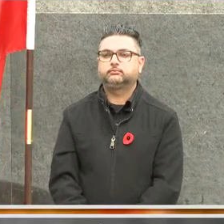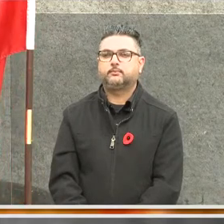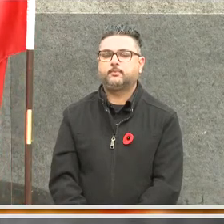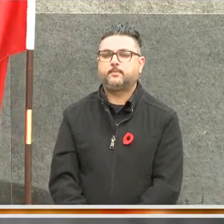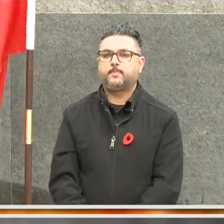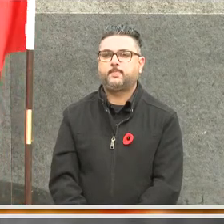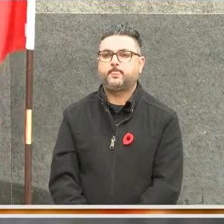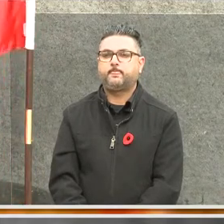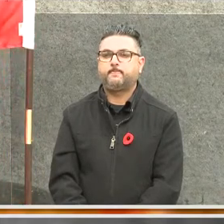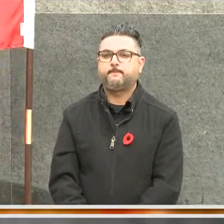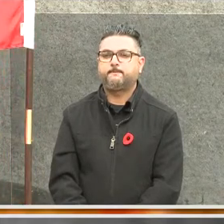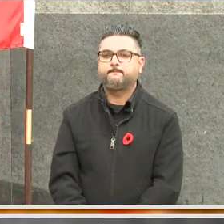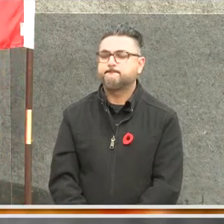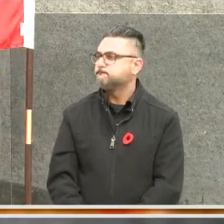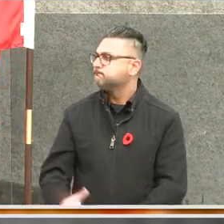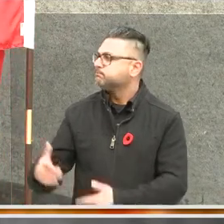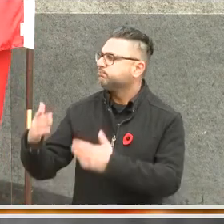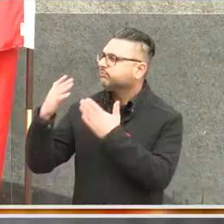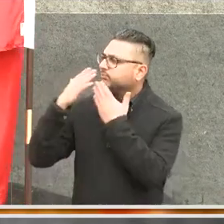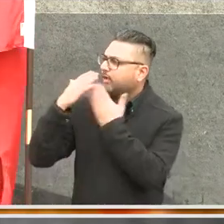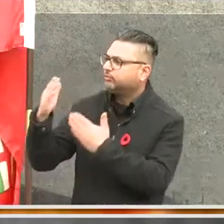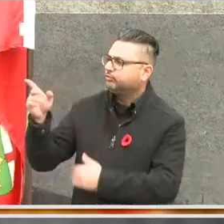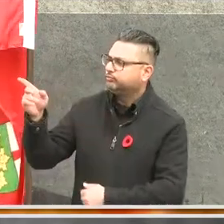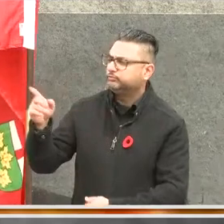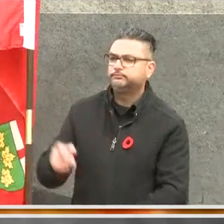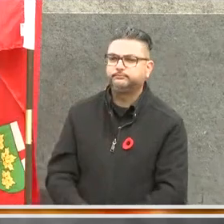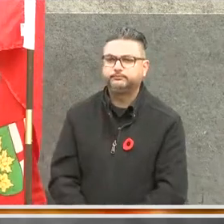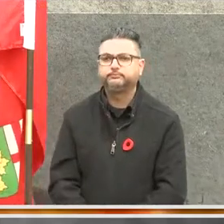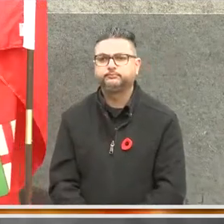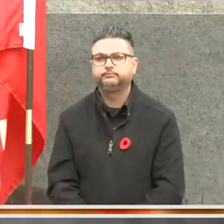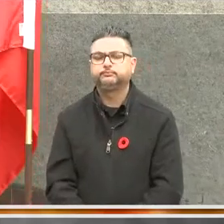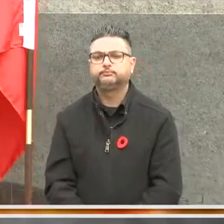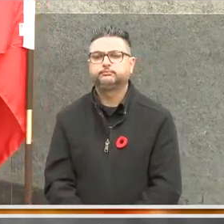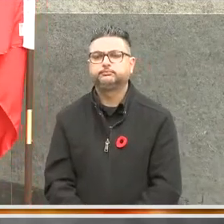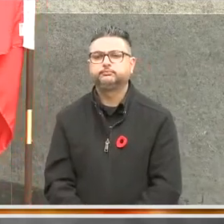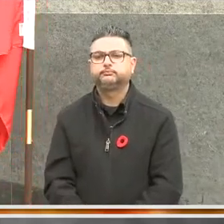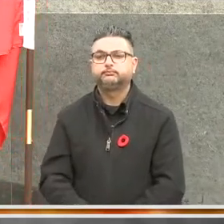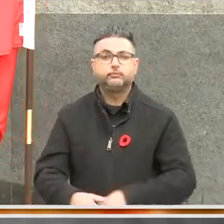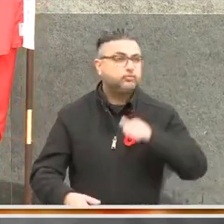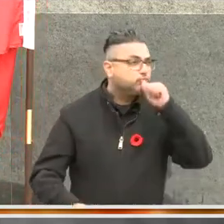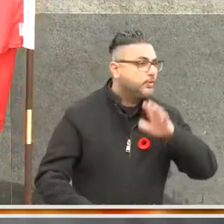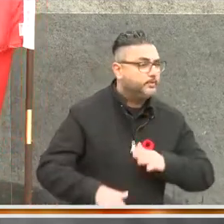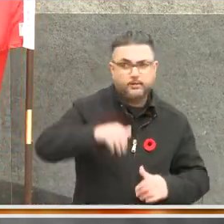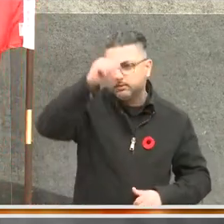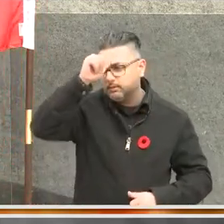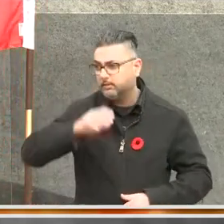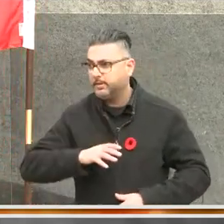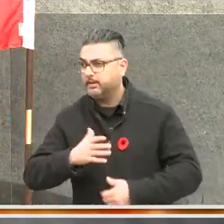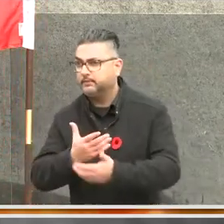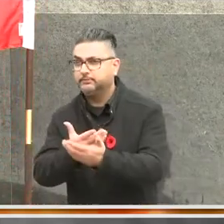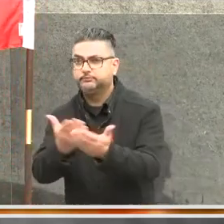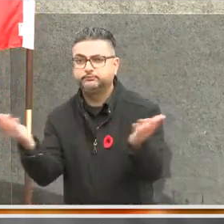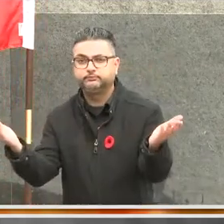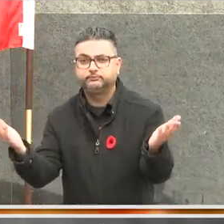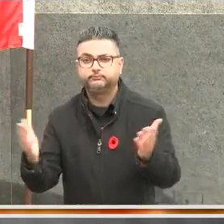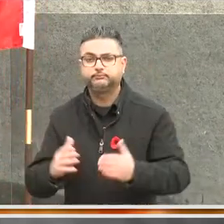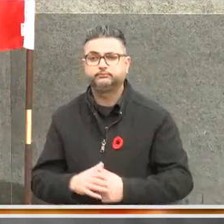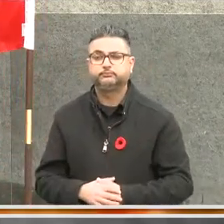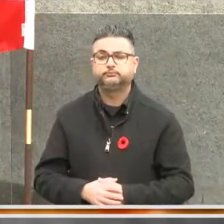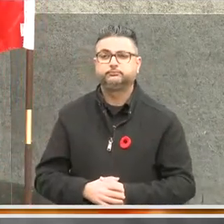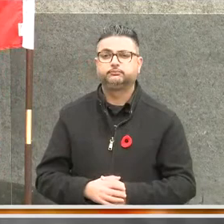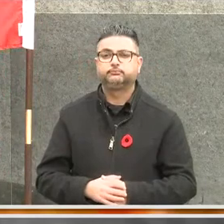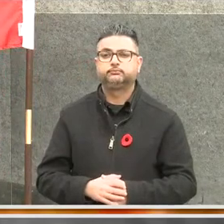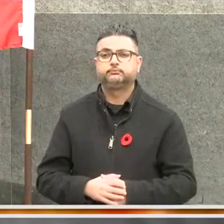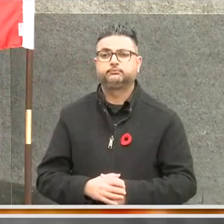Thank you, Chief. Ladies and gentlemen, mesdames et messieurs, as the years since the great wars pass,